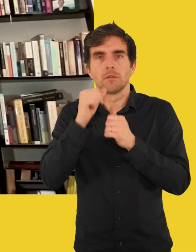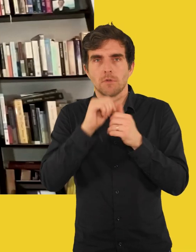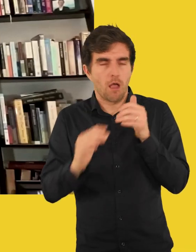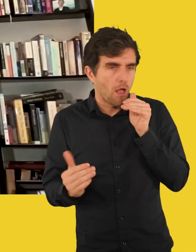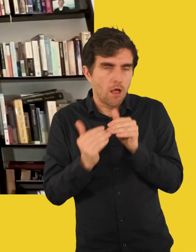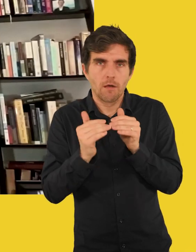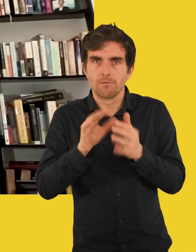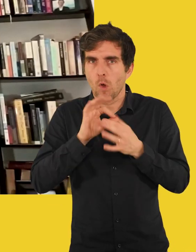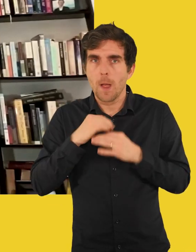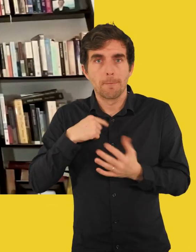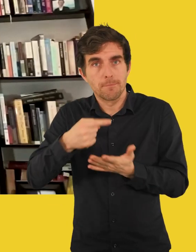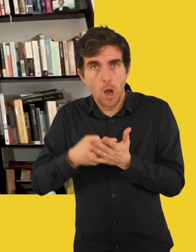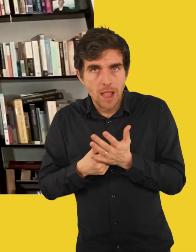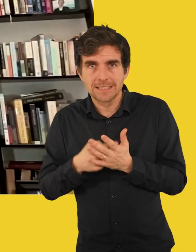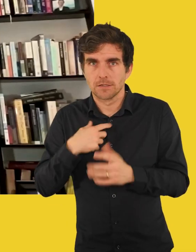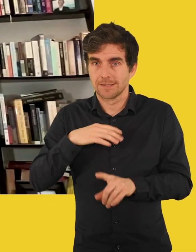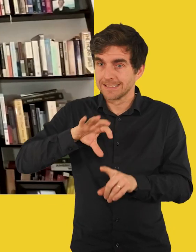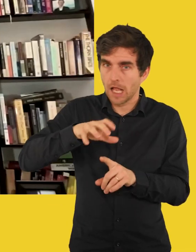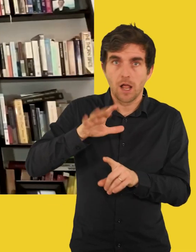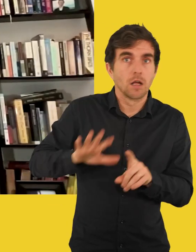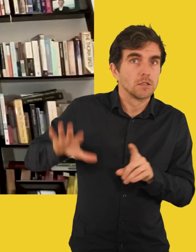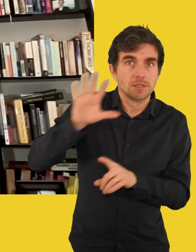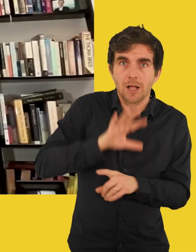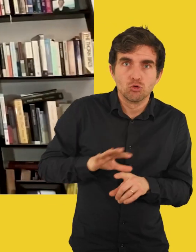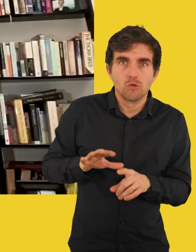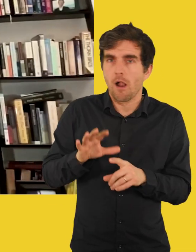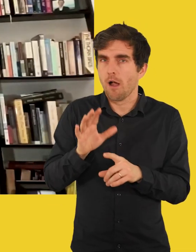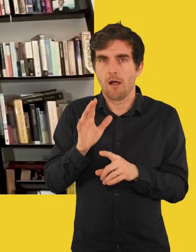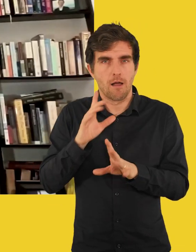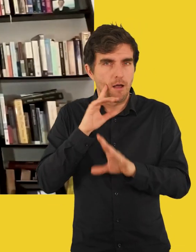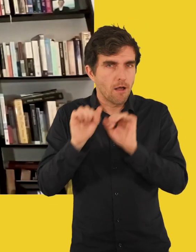better framing for policy decision making at a state